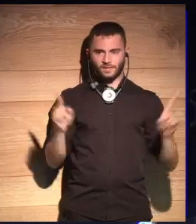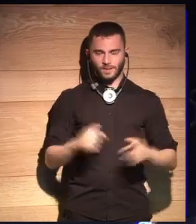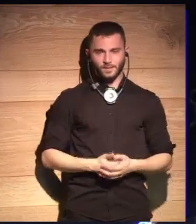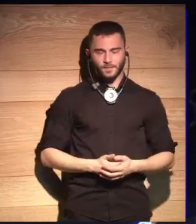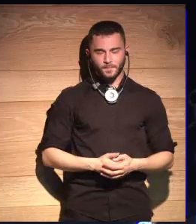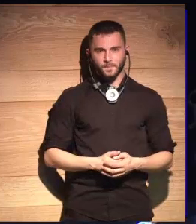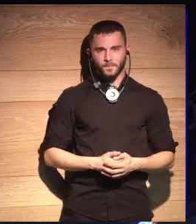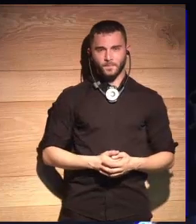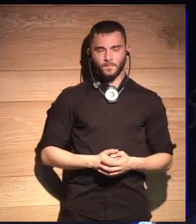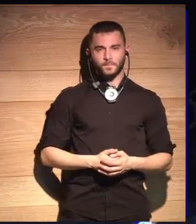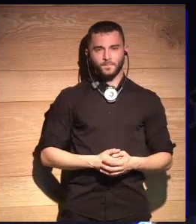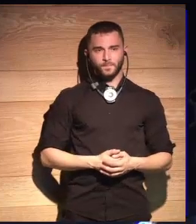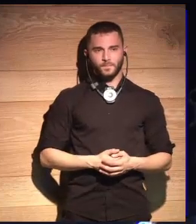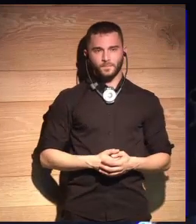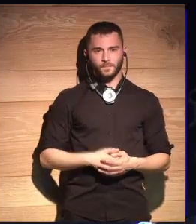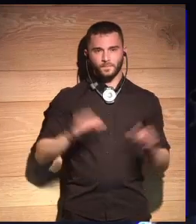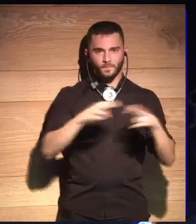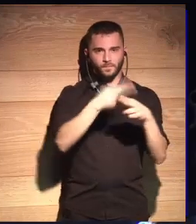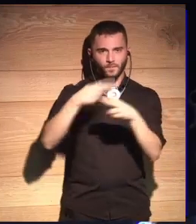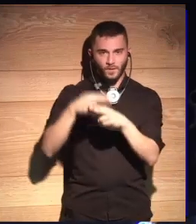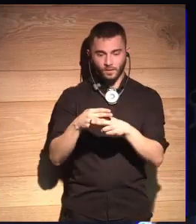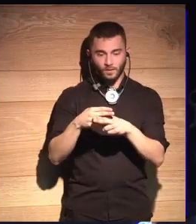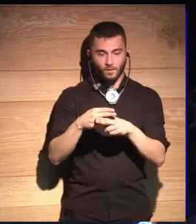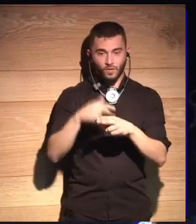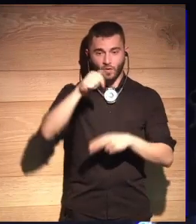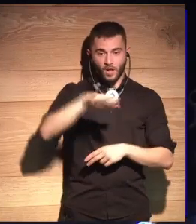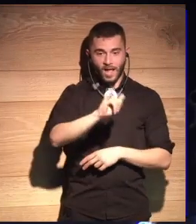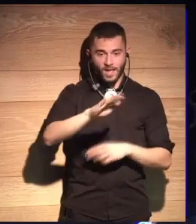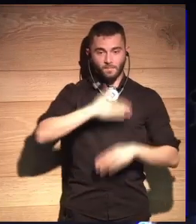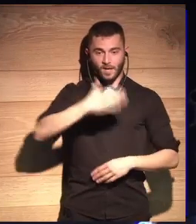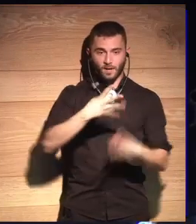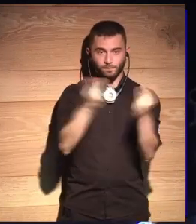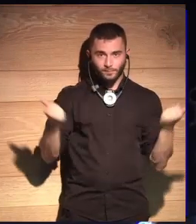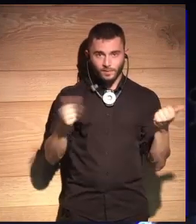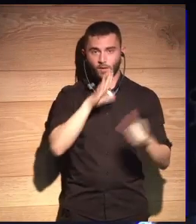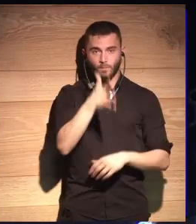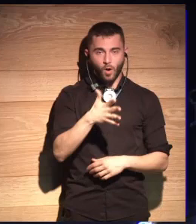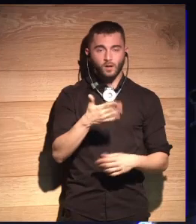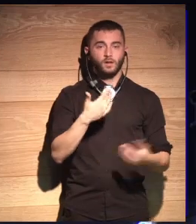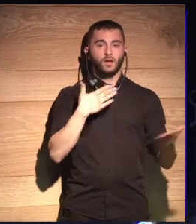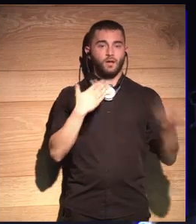born today and gone tomorrow, precisely because they speak to